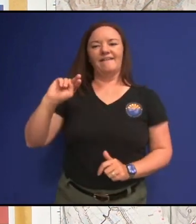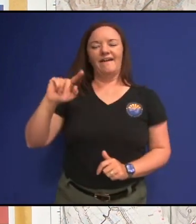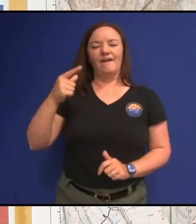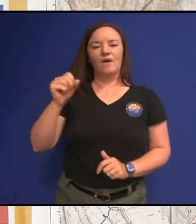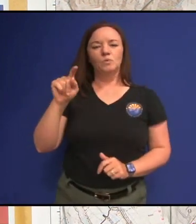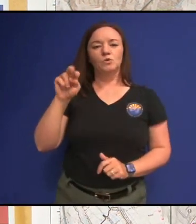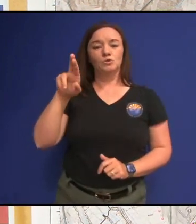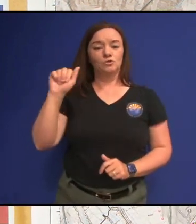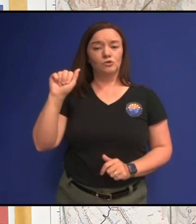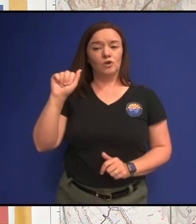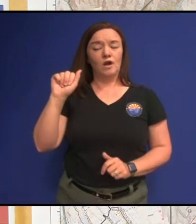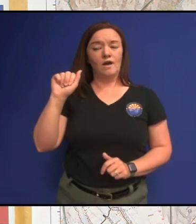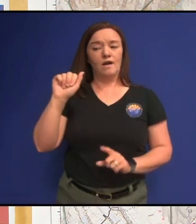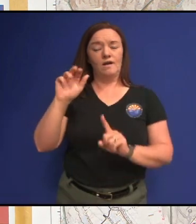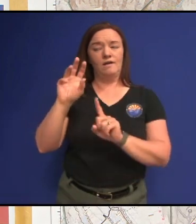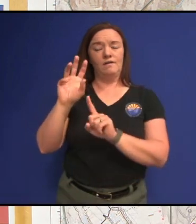towards